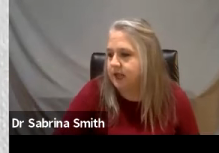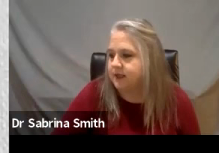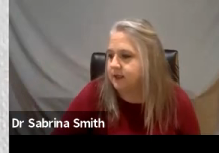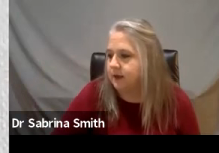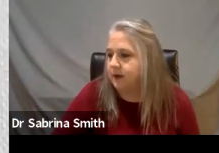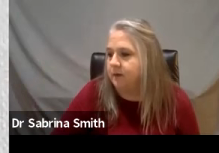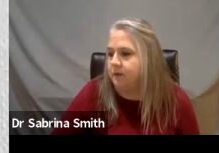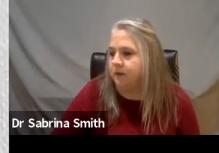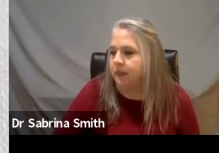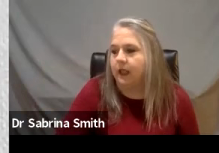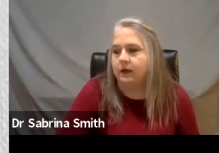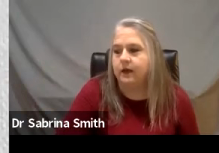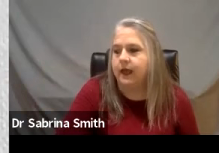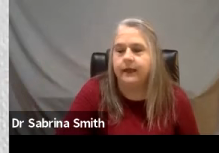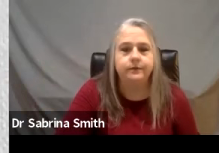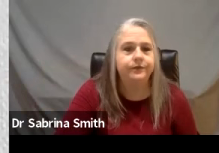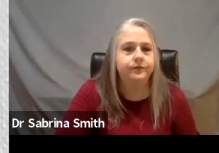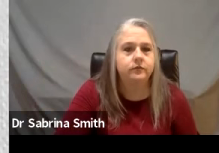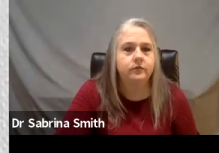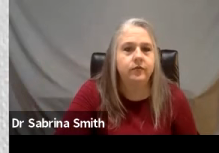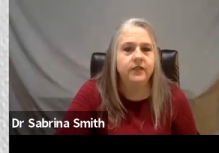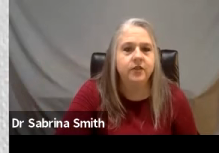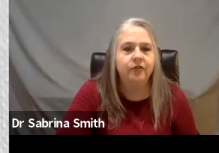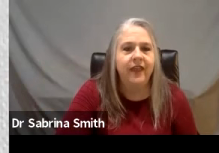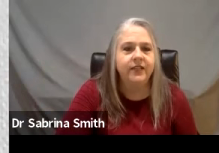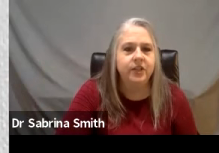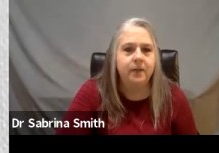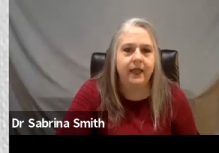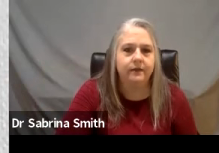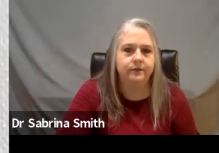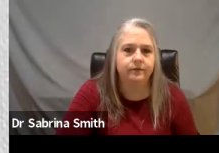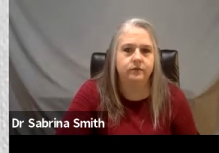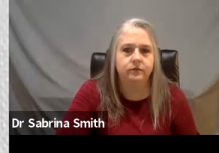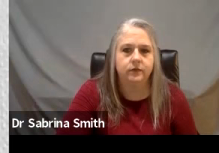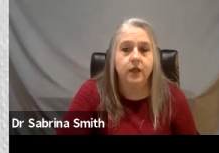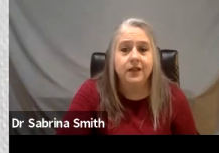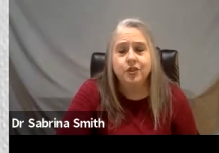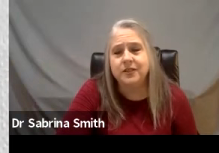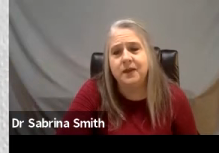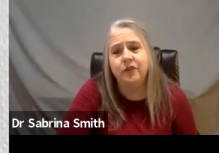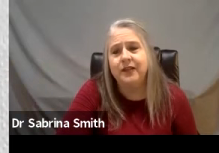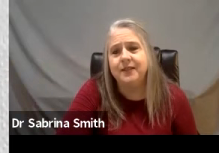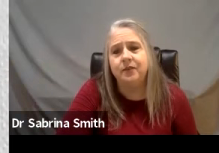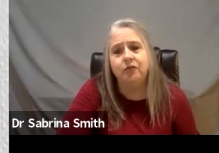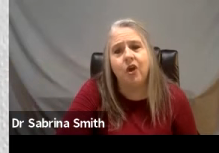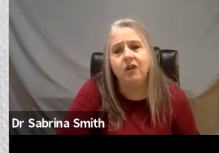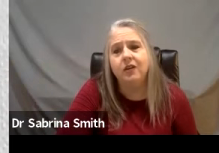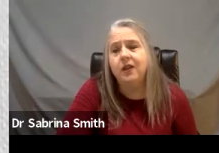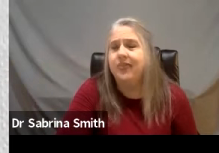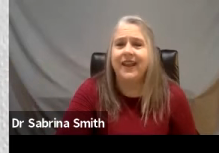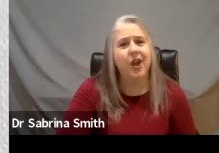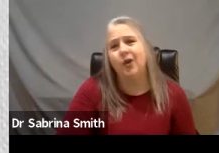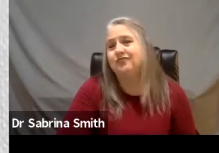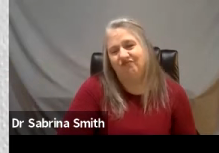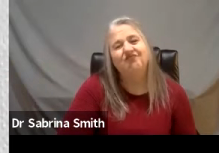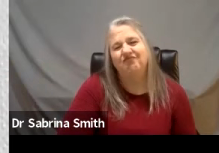want to test. Okay. So fake it till you make it. Because trust me, if you get something wrong,